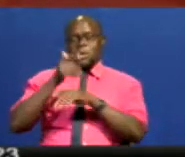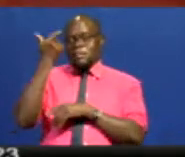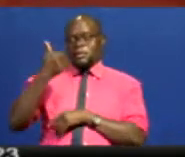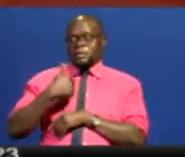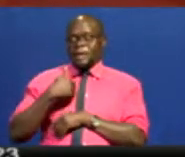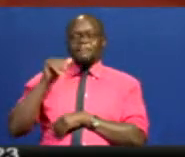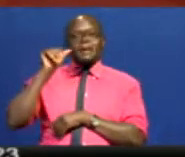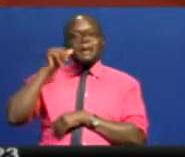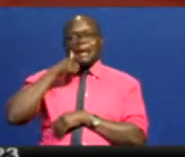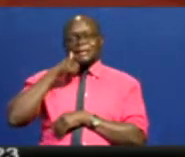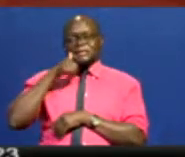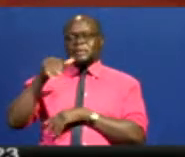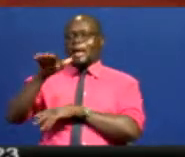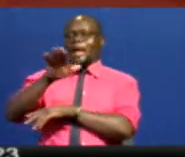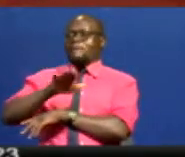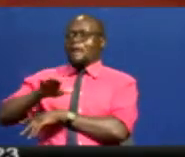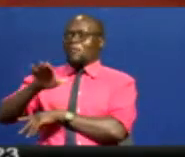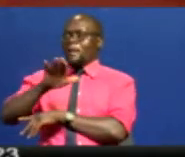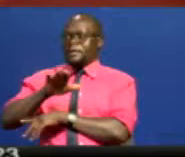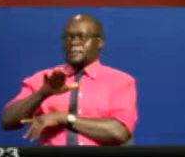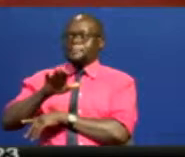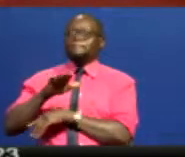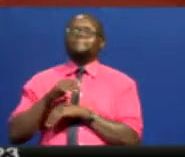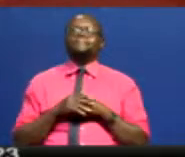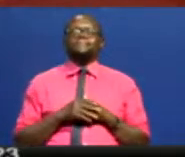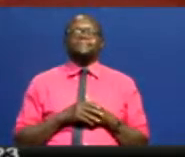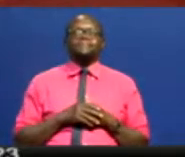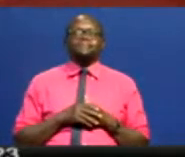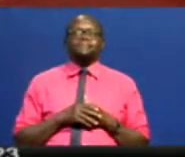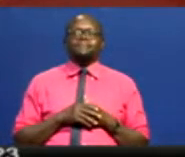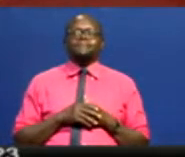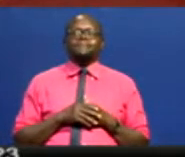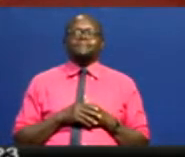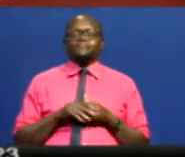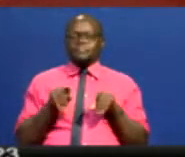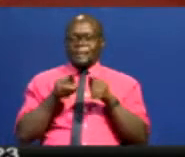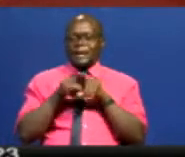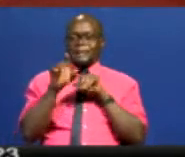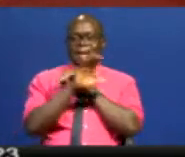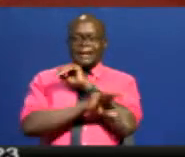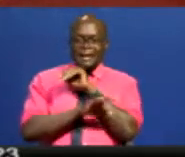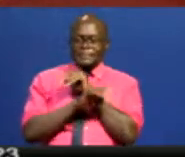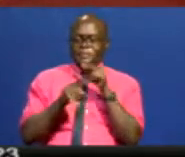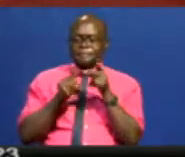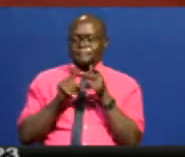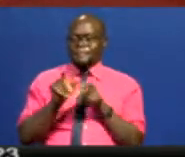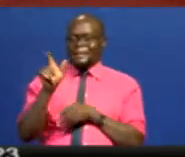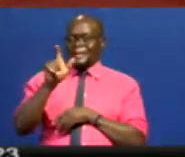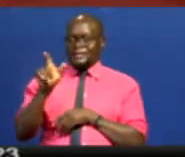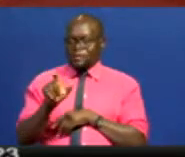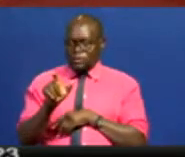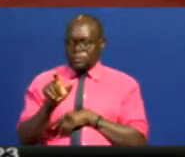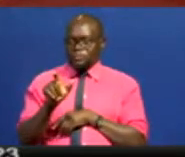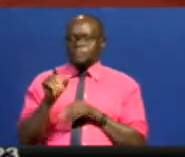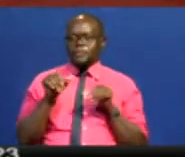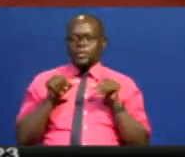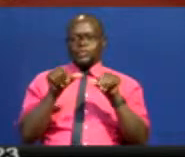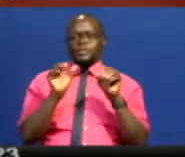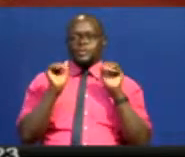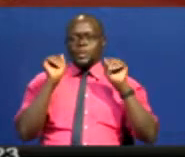nice geography and the geographical conditions that as a country and as a region that we can